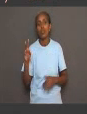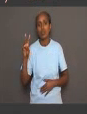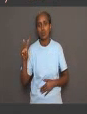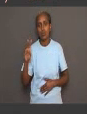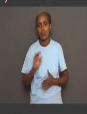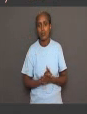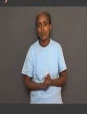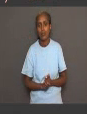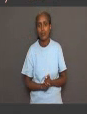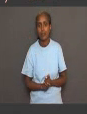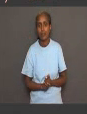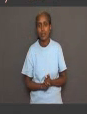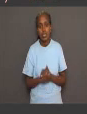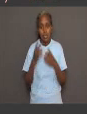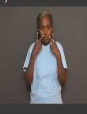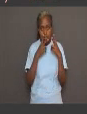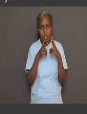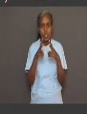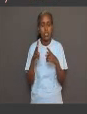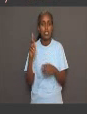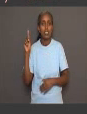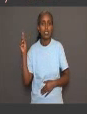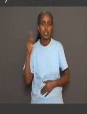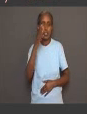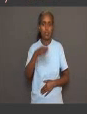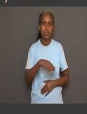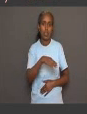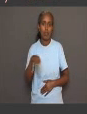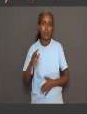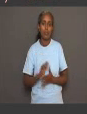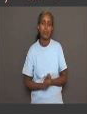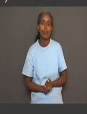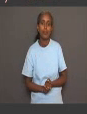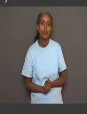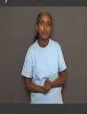2, as seen in this graph.